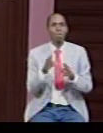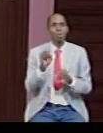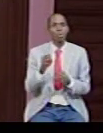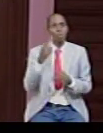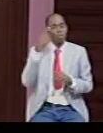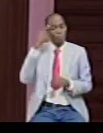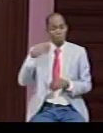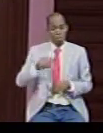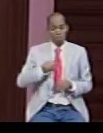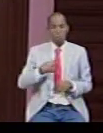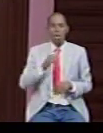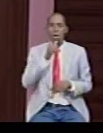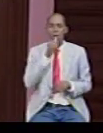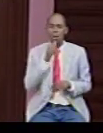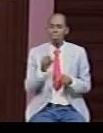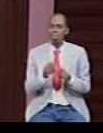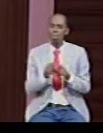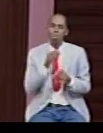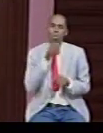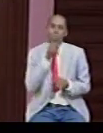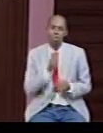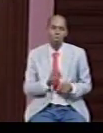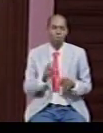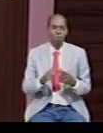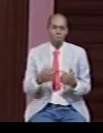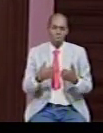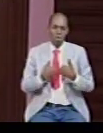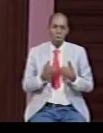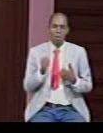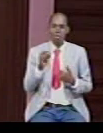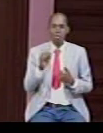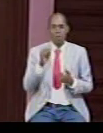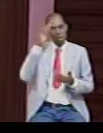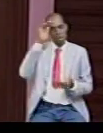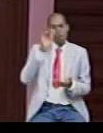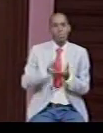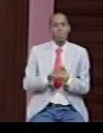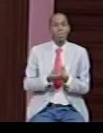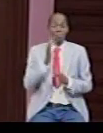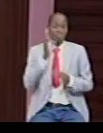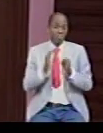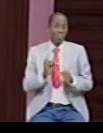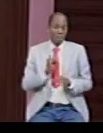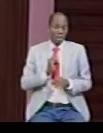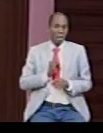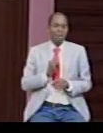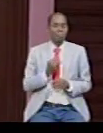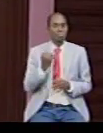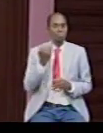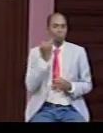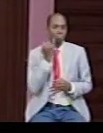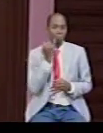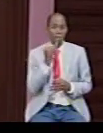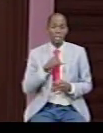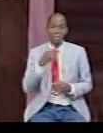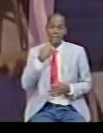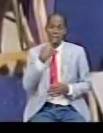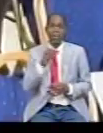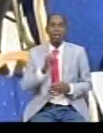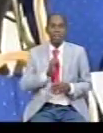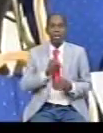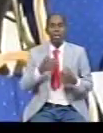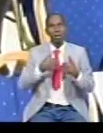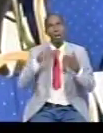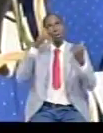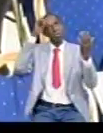too old to have an husband. If I should say, I have hope, if